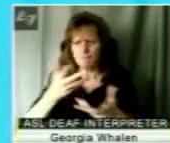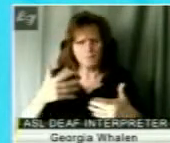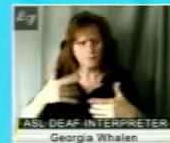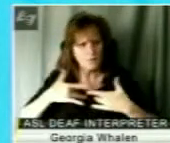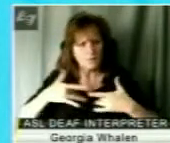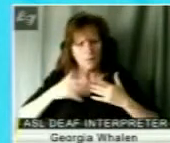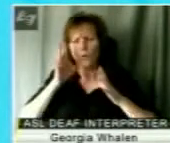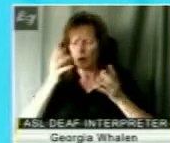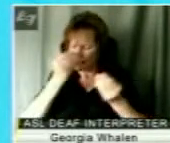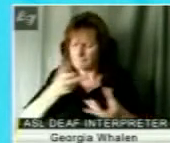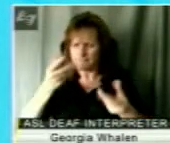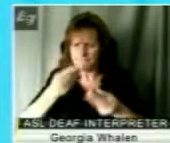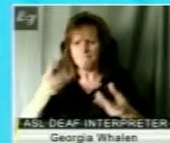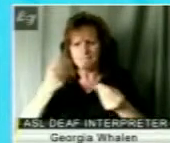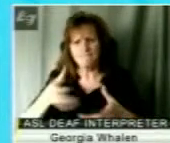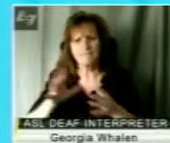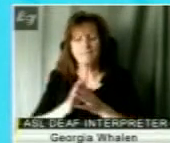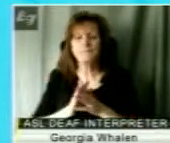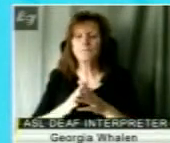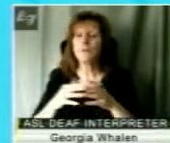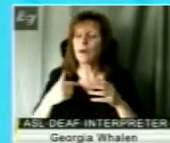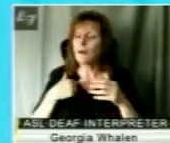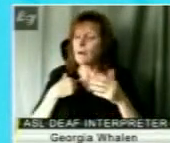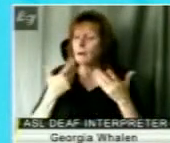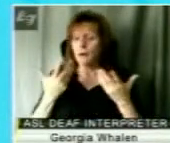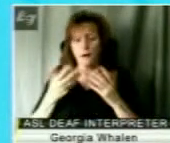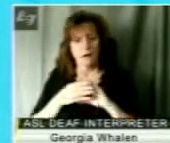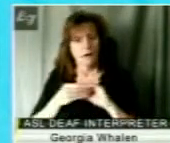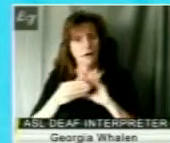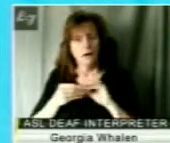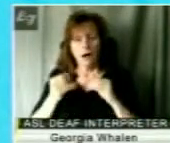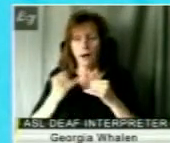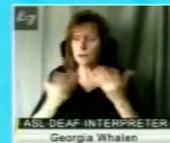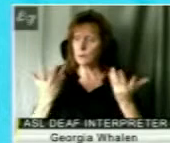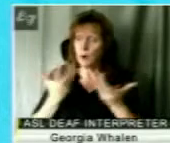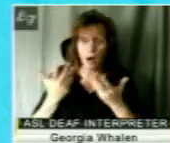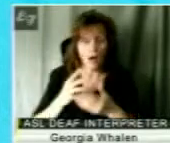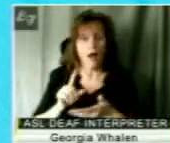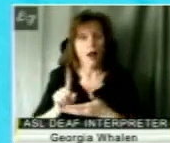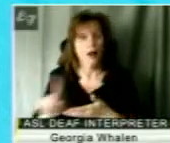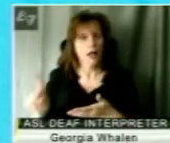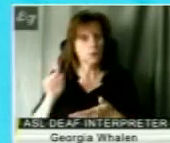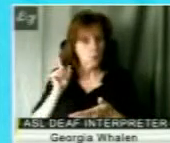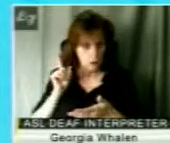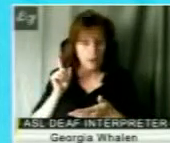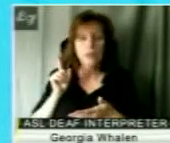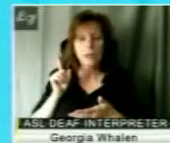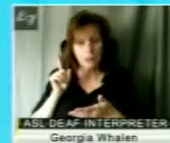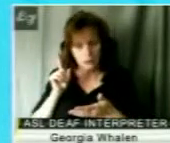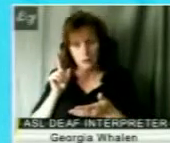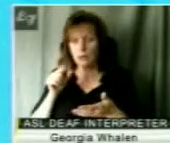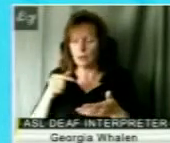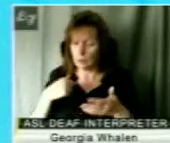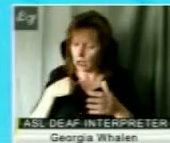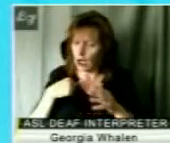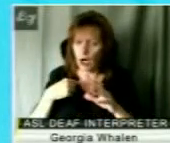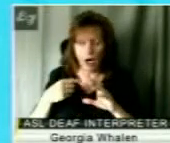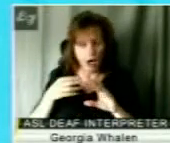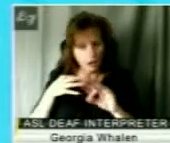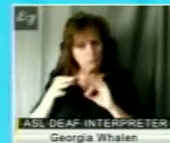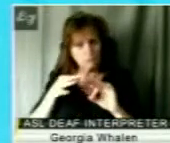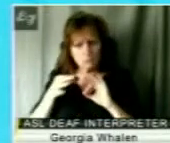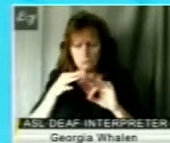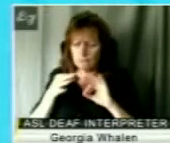as well. And my last comment is, you know, last week we talked a lot about what wasn't going to be happening in